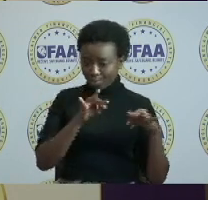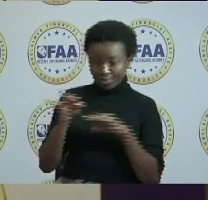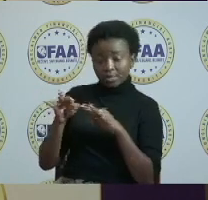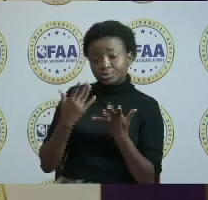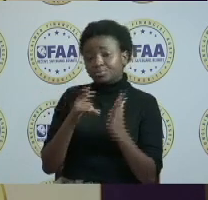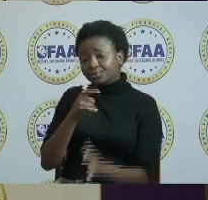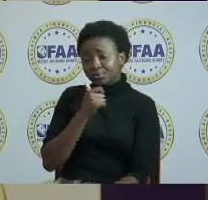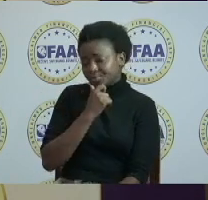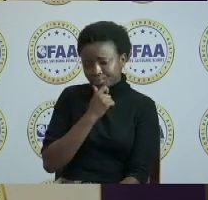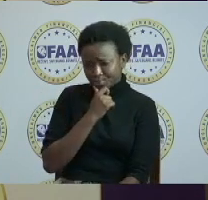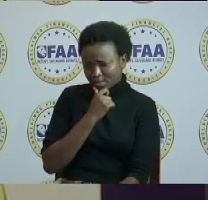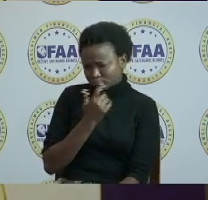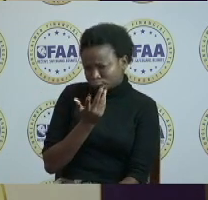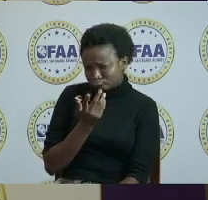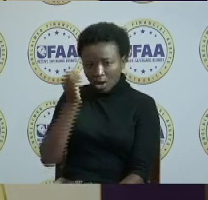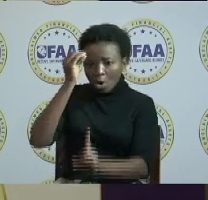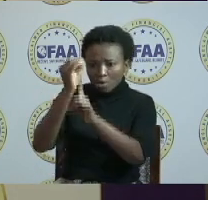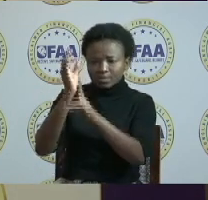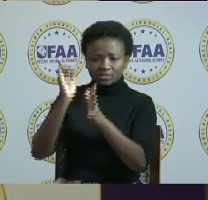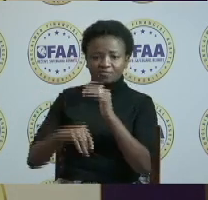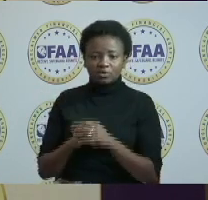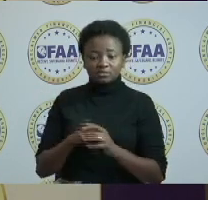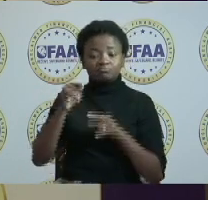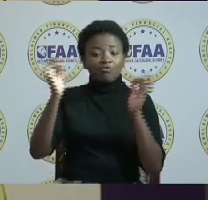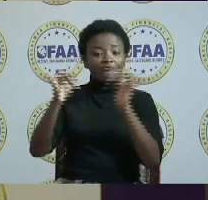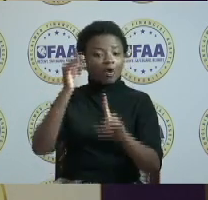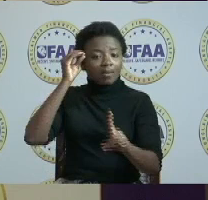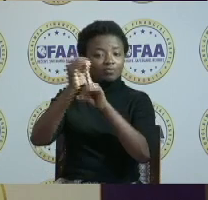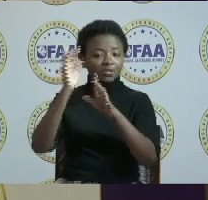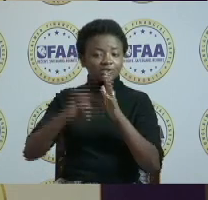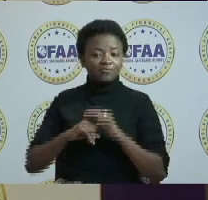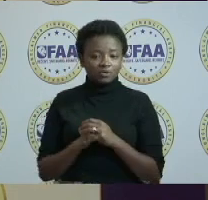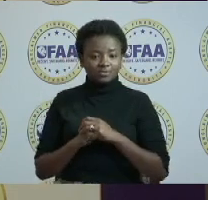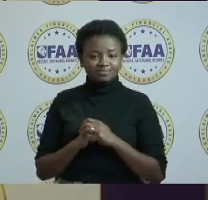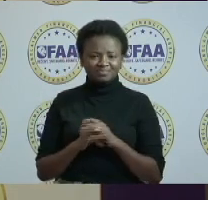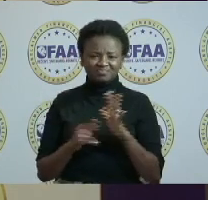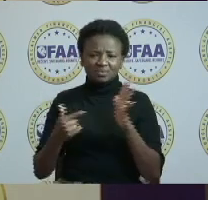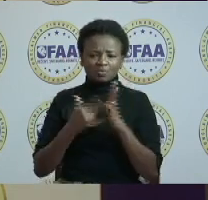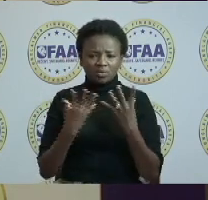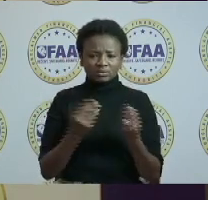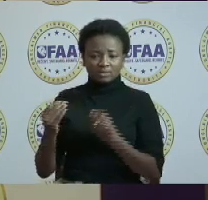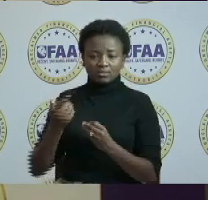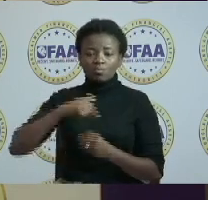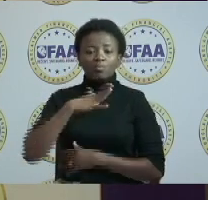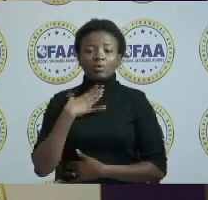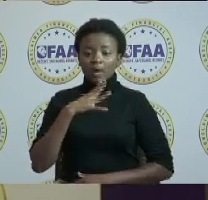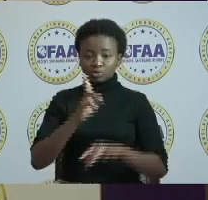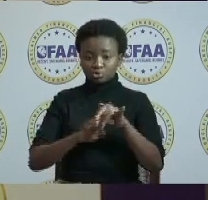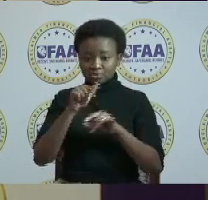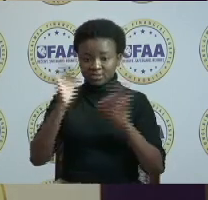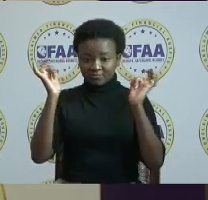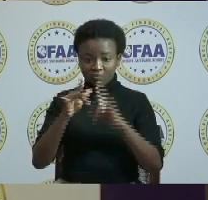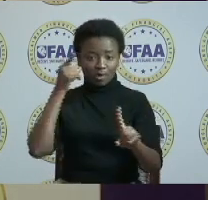wondering, what are the objectives of this forum? Well, it's very simple. We would like to use this forum to